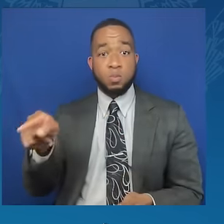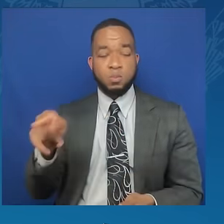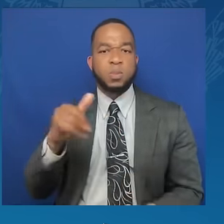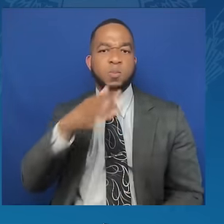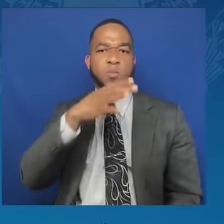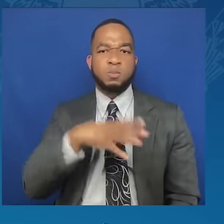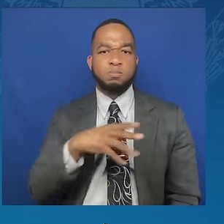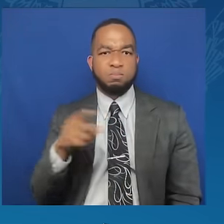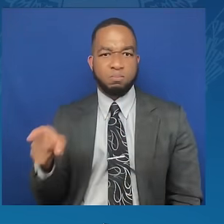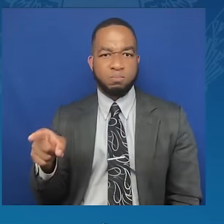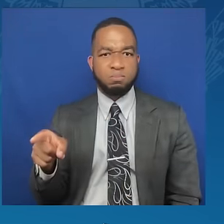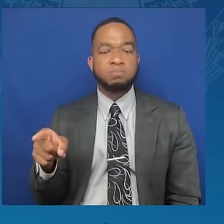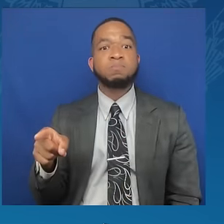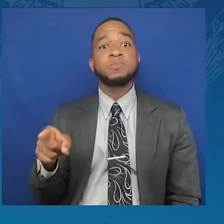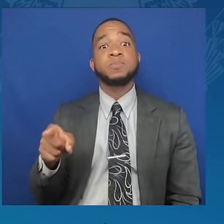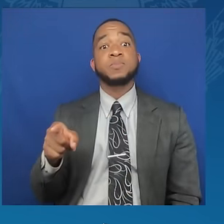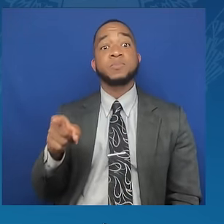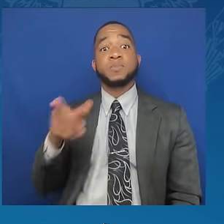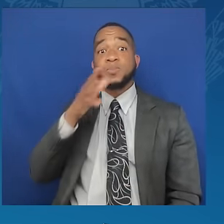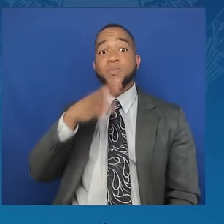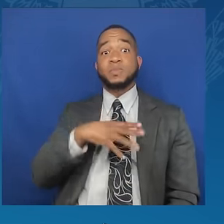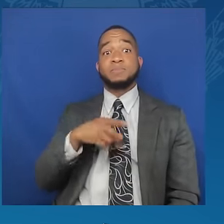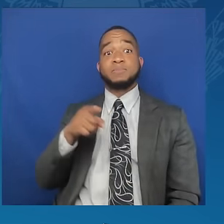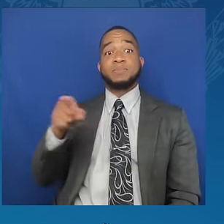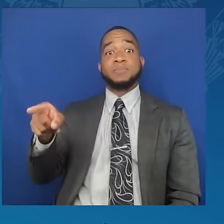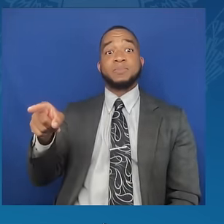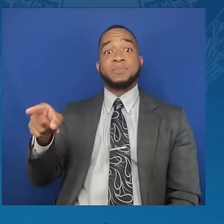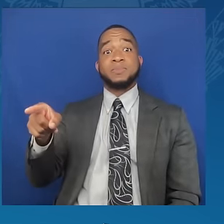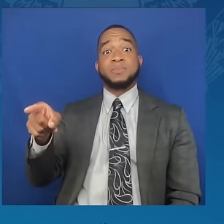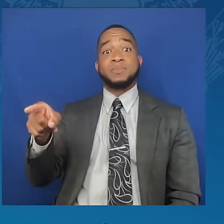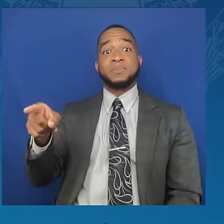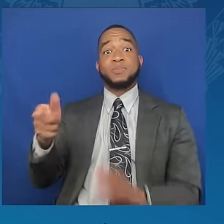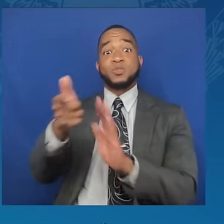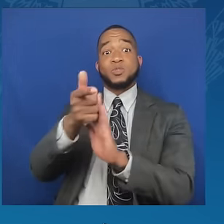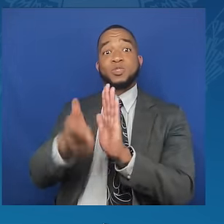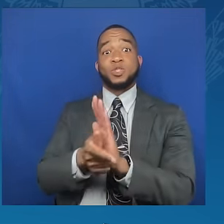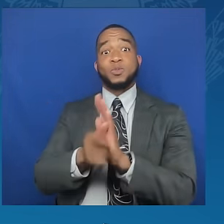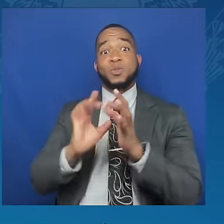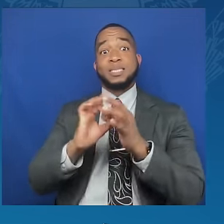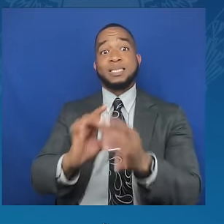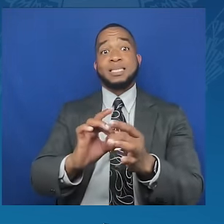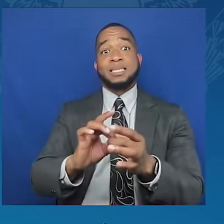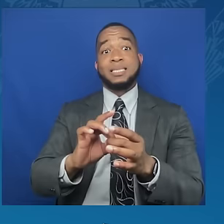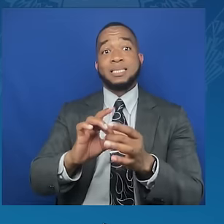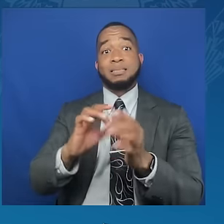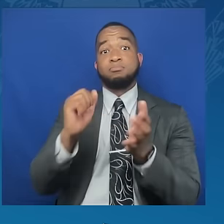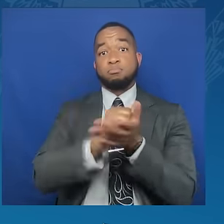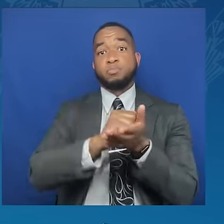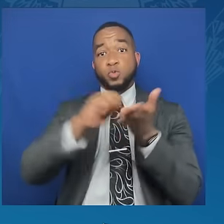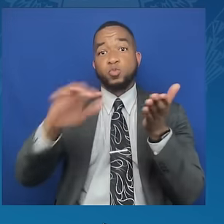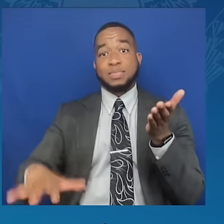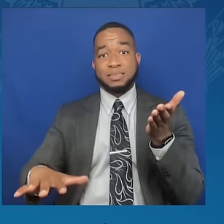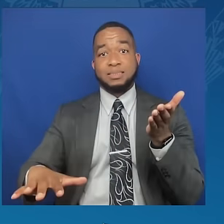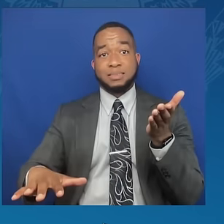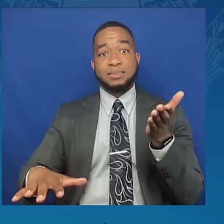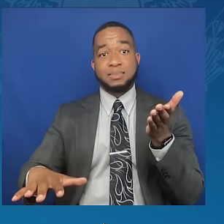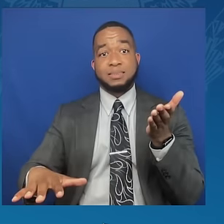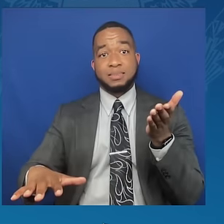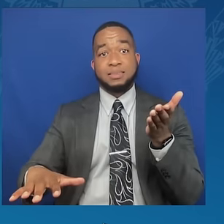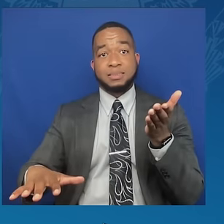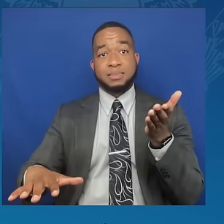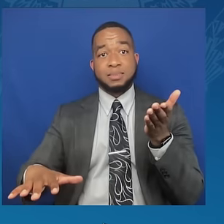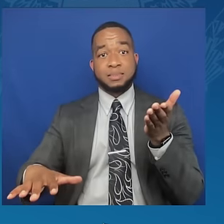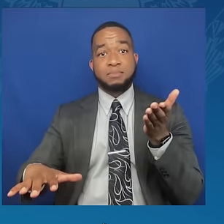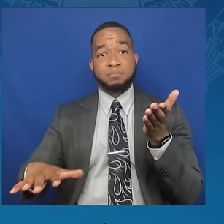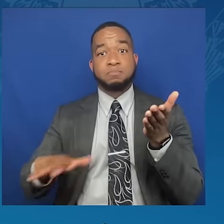who aspire to create impactful, long-lasting change, an example of Black excellence. But